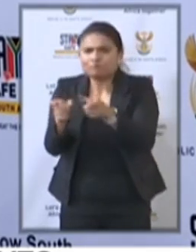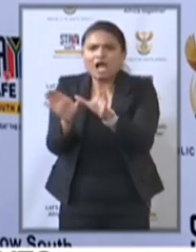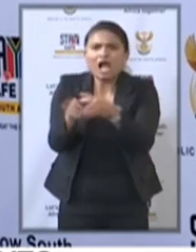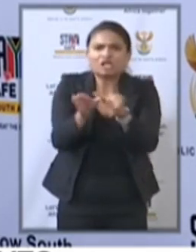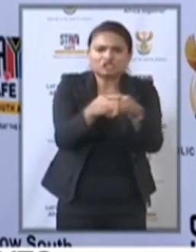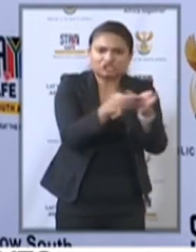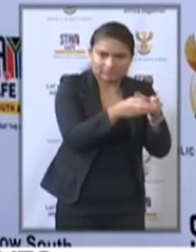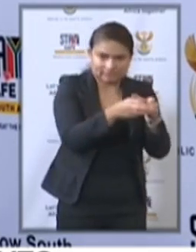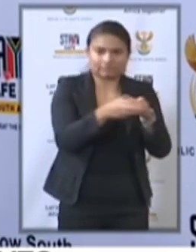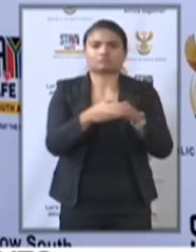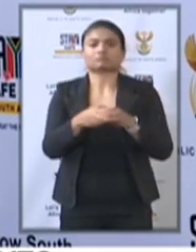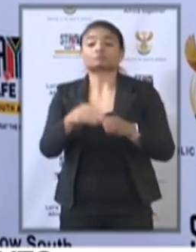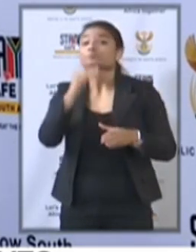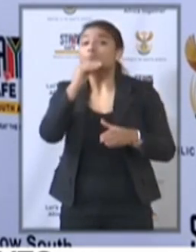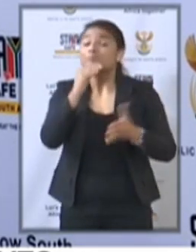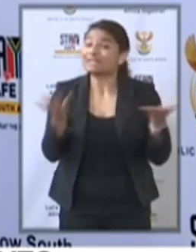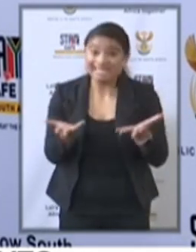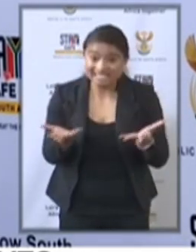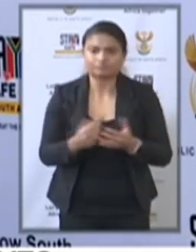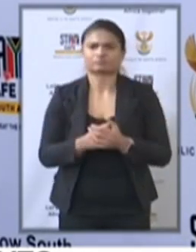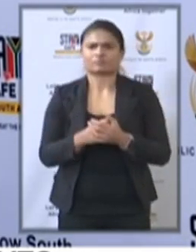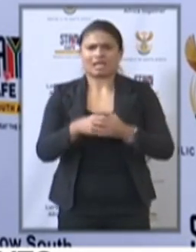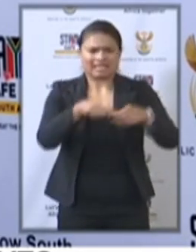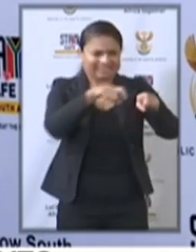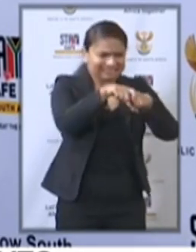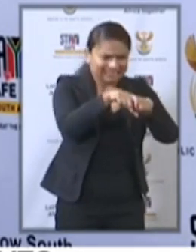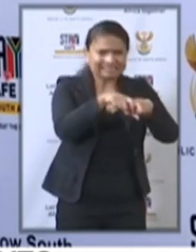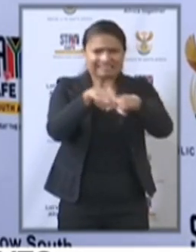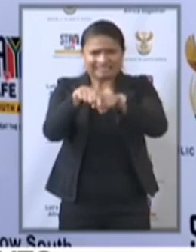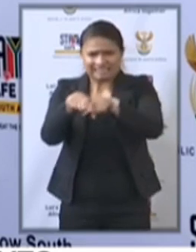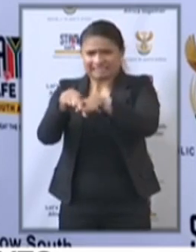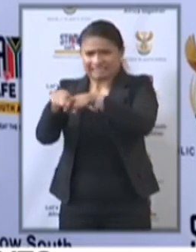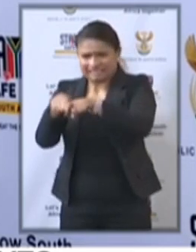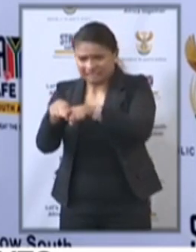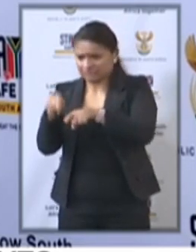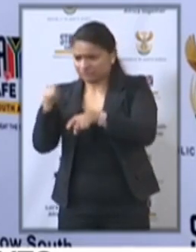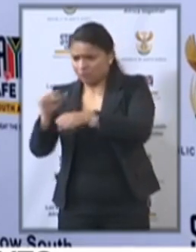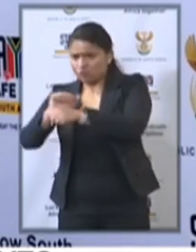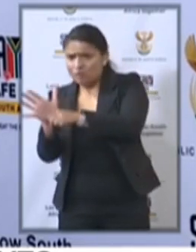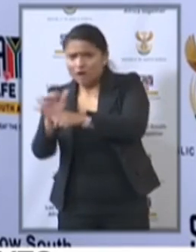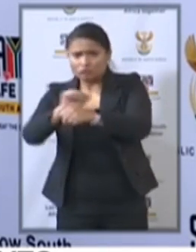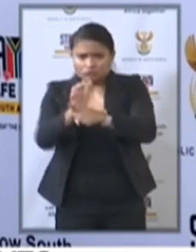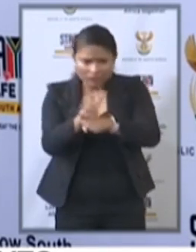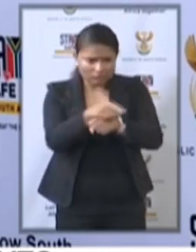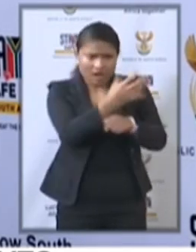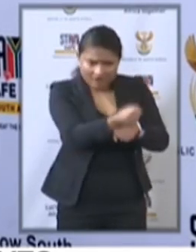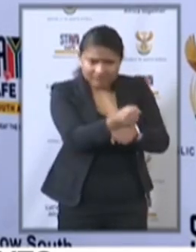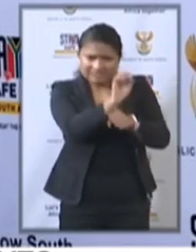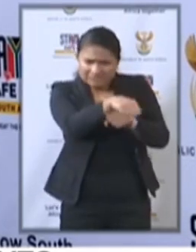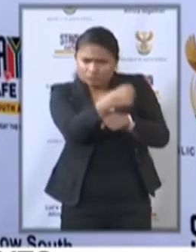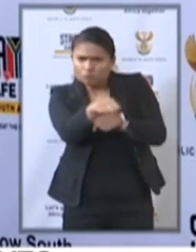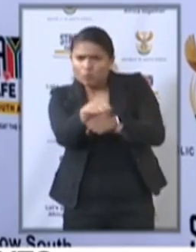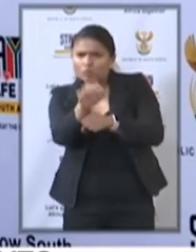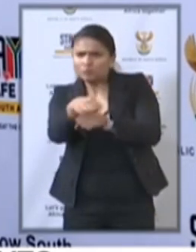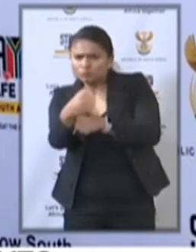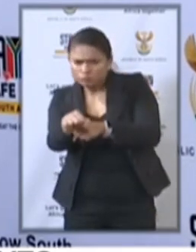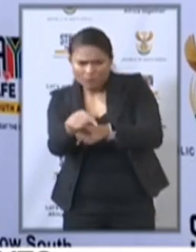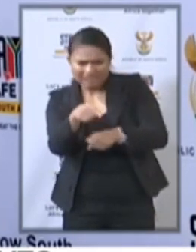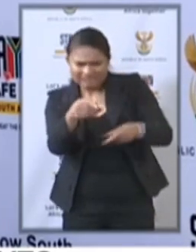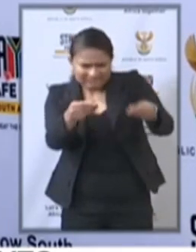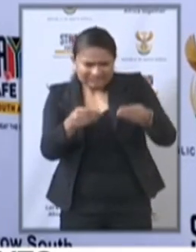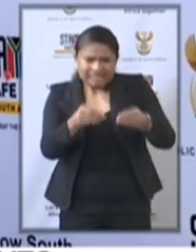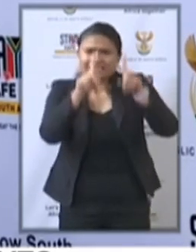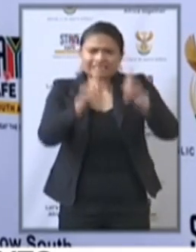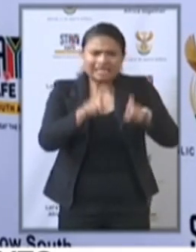regime for COVID-19. also in order to